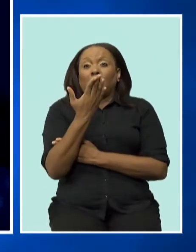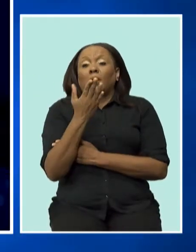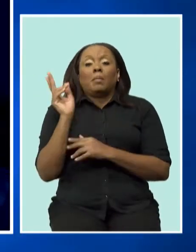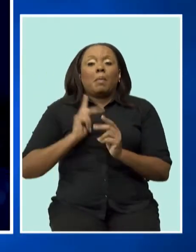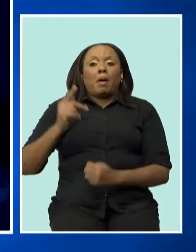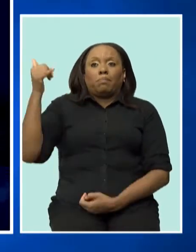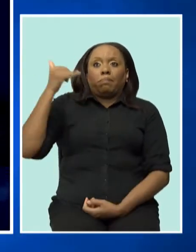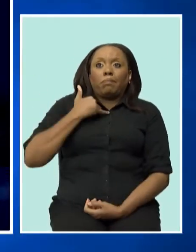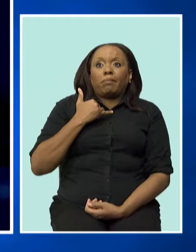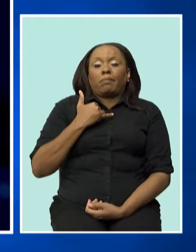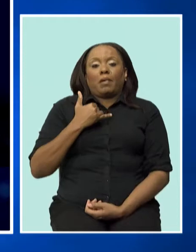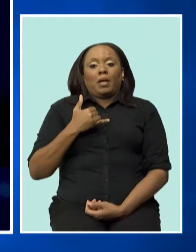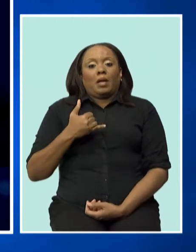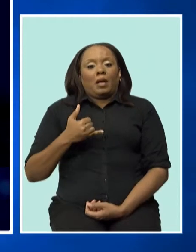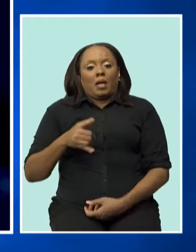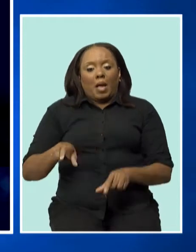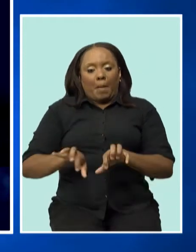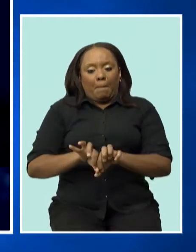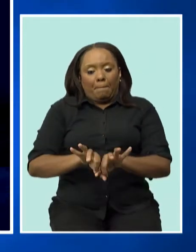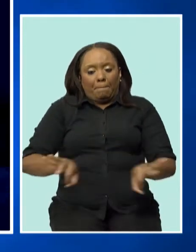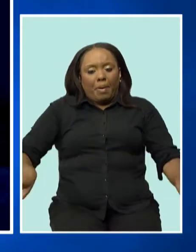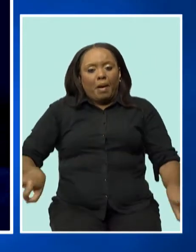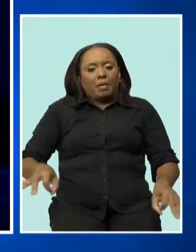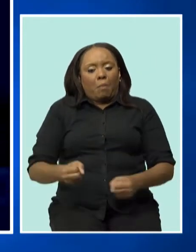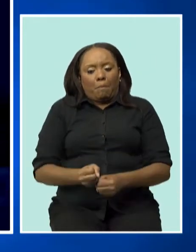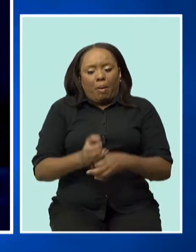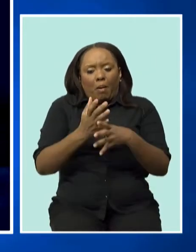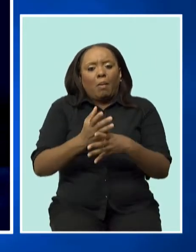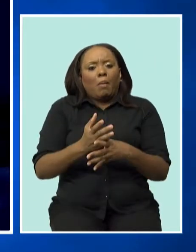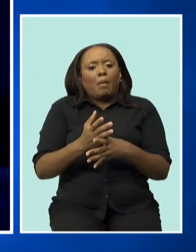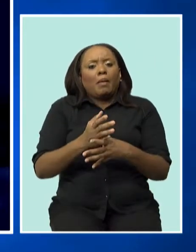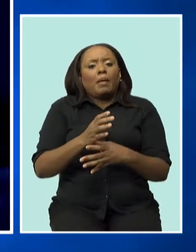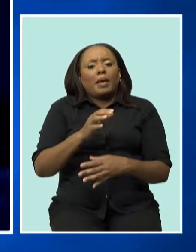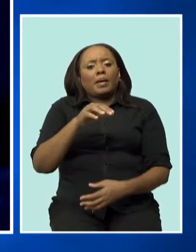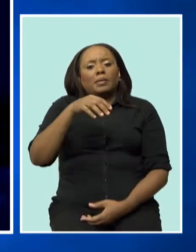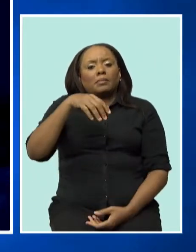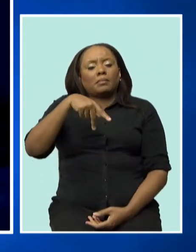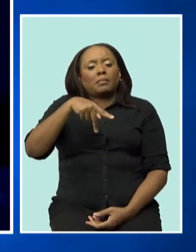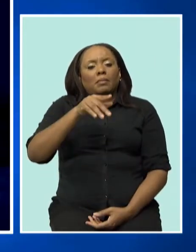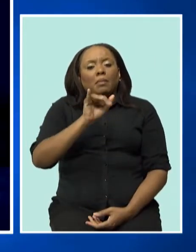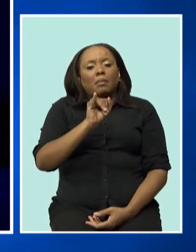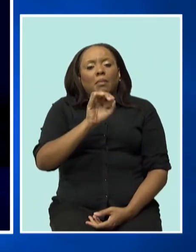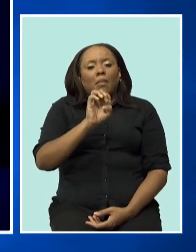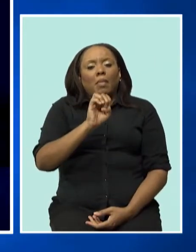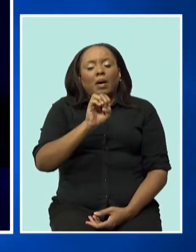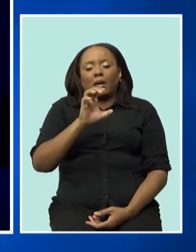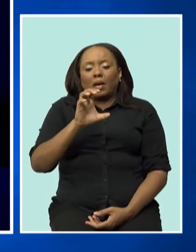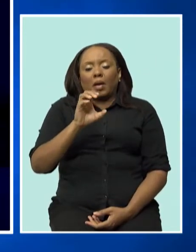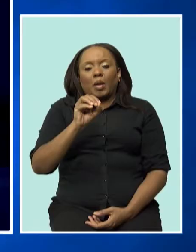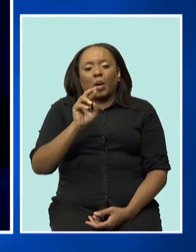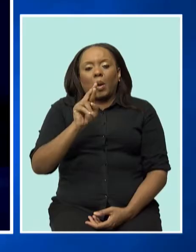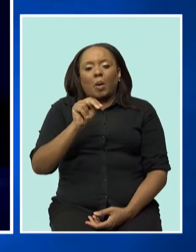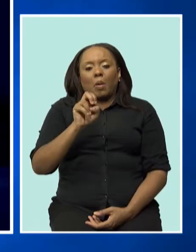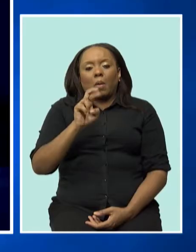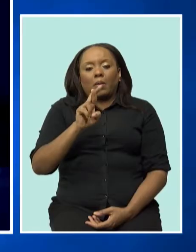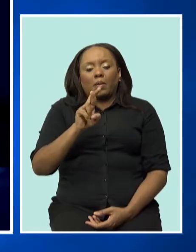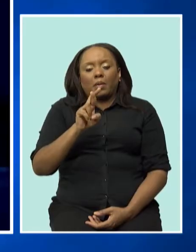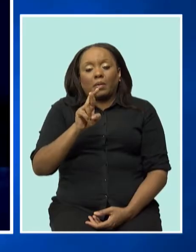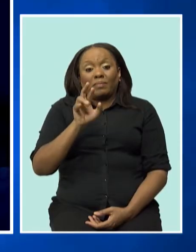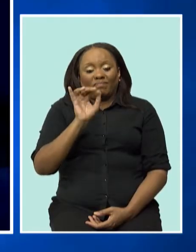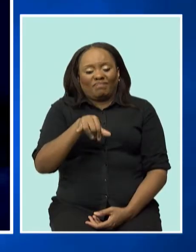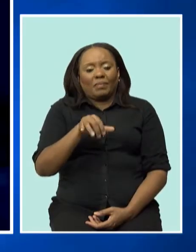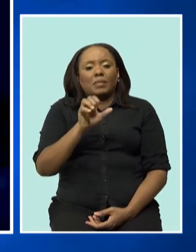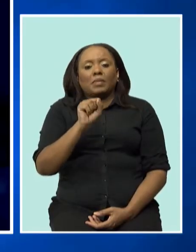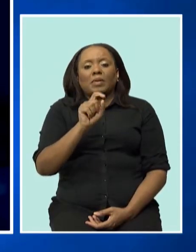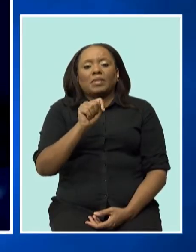of bursts in the Pike Corner area. Last night we had bursts in the Haymans area coming from our major pumping stations there at Haymans. And